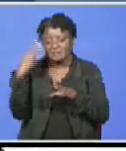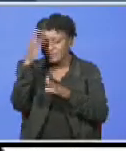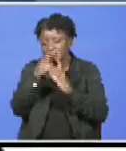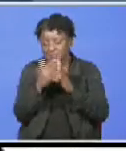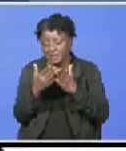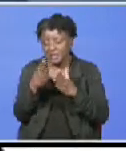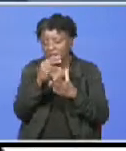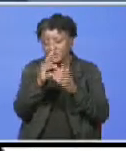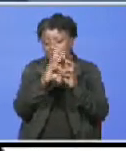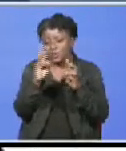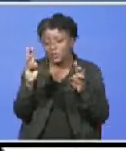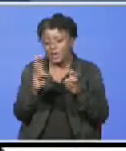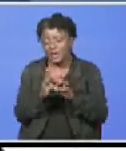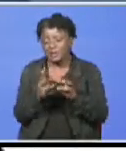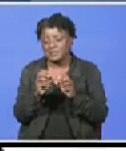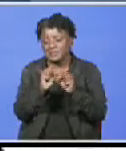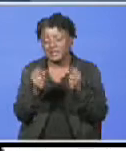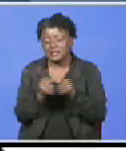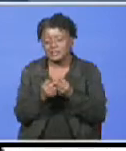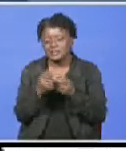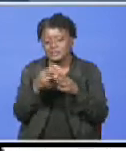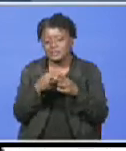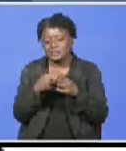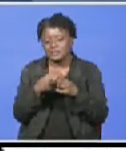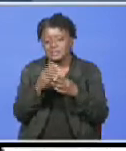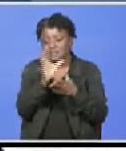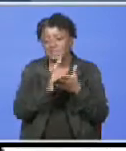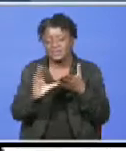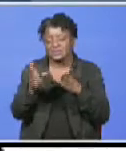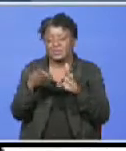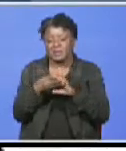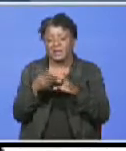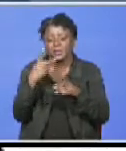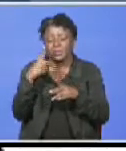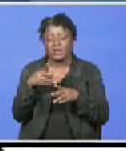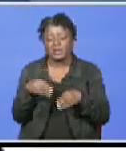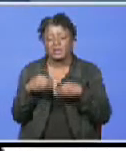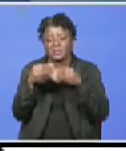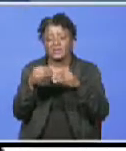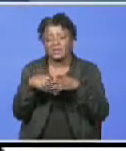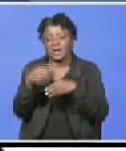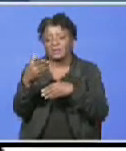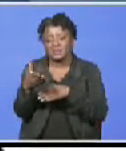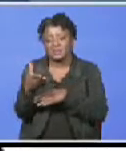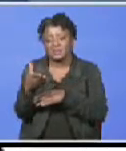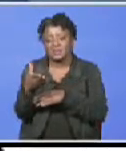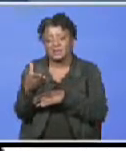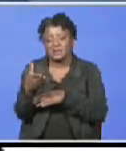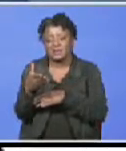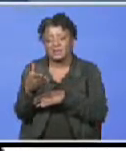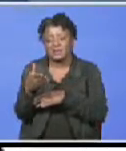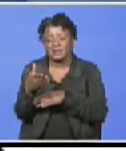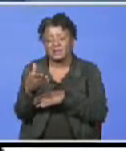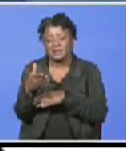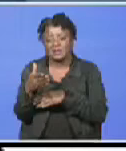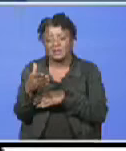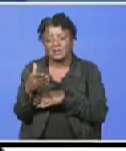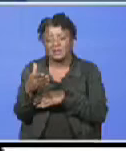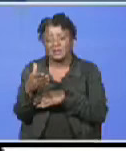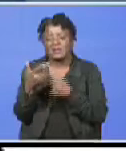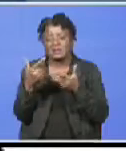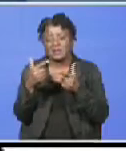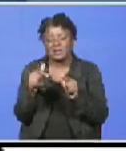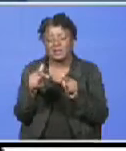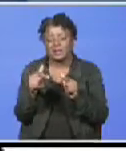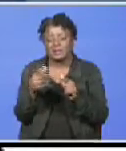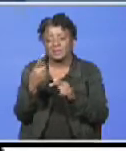order, the central bank will be putting out into the public the dispensers to allow the